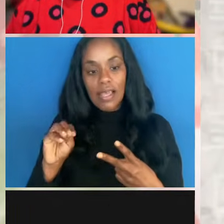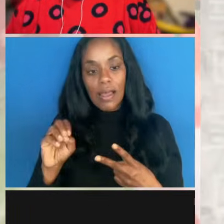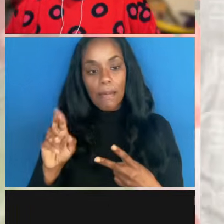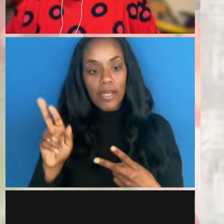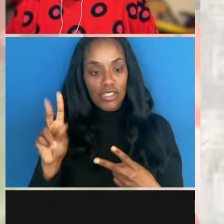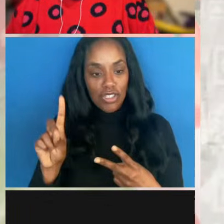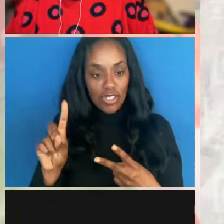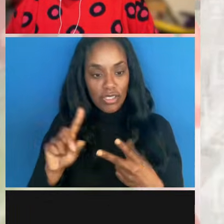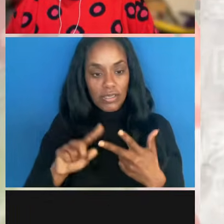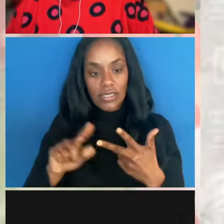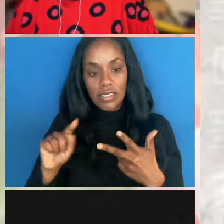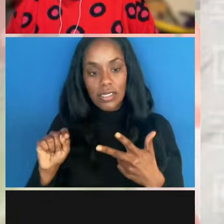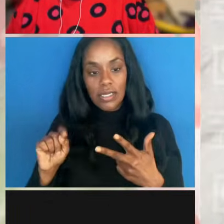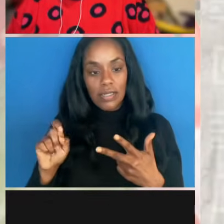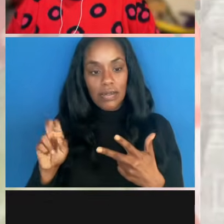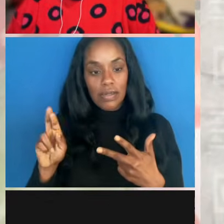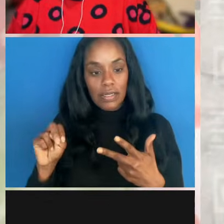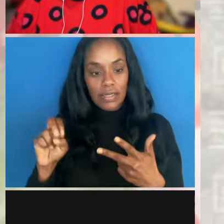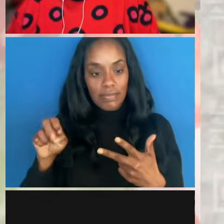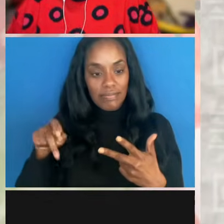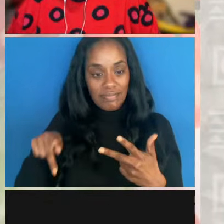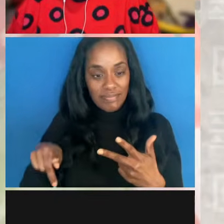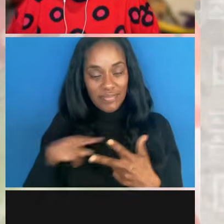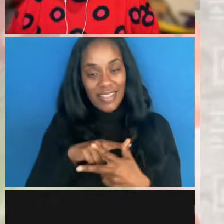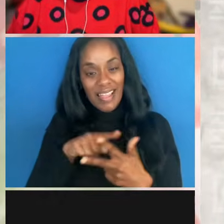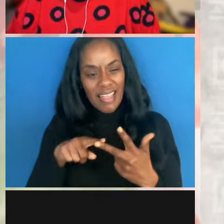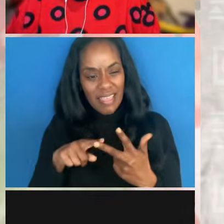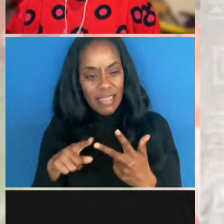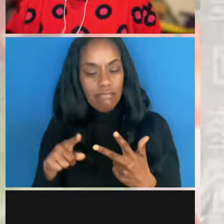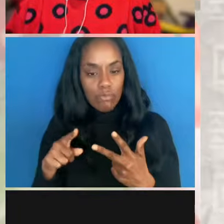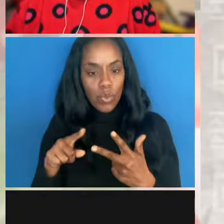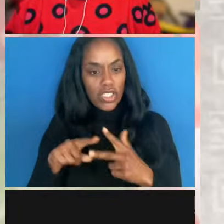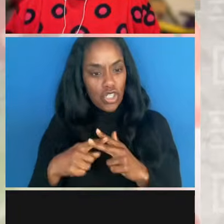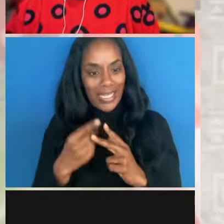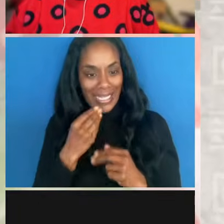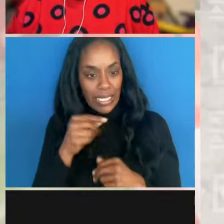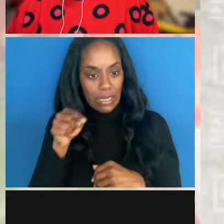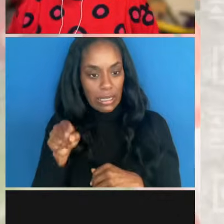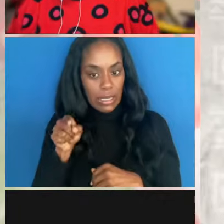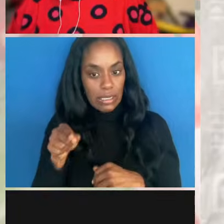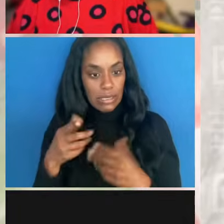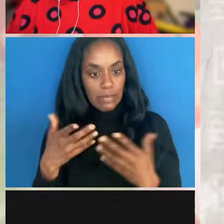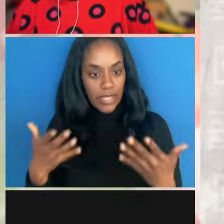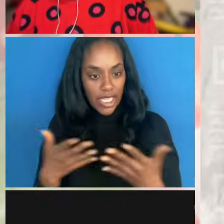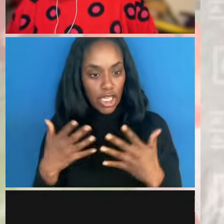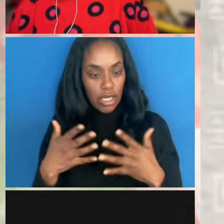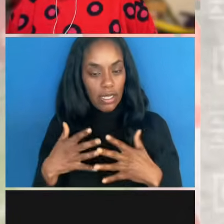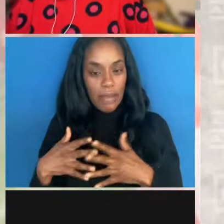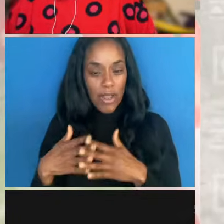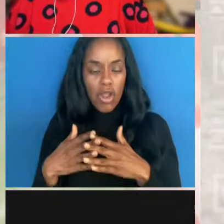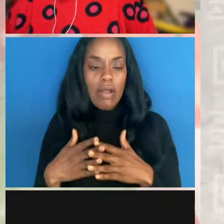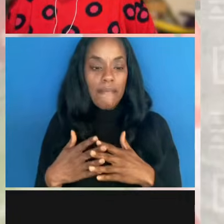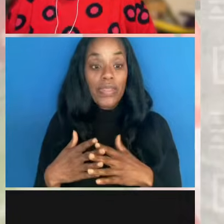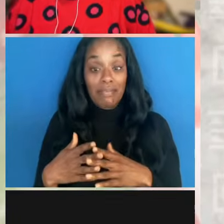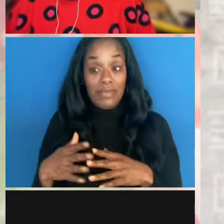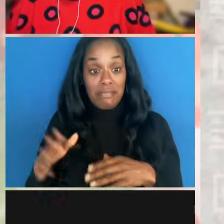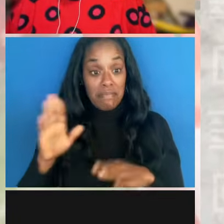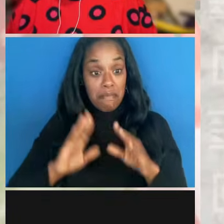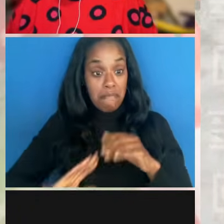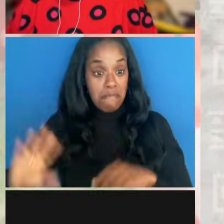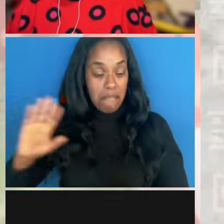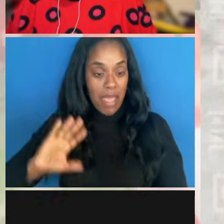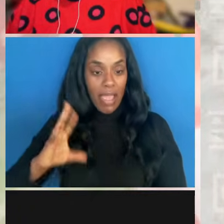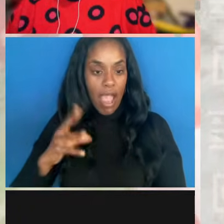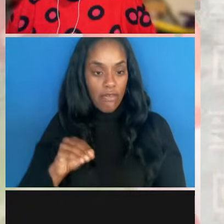are plant-based foods that we started eating more so in America. We were eating leafy greens back in Africa, but this was an adaptation that we made